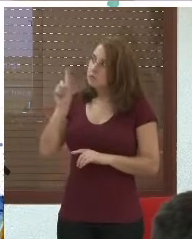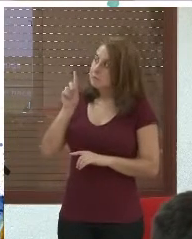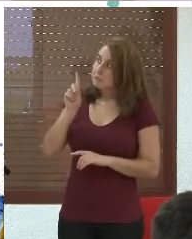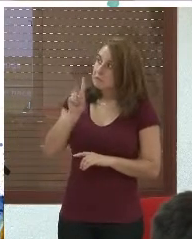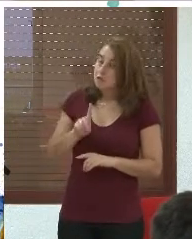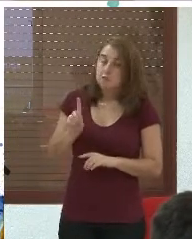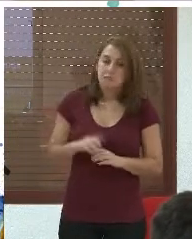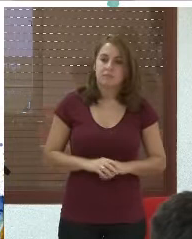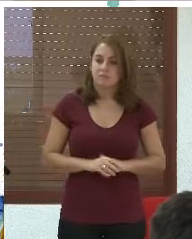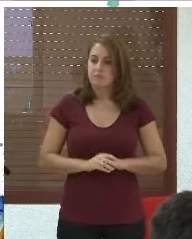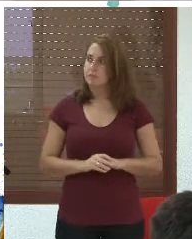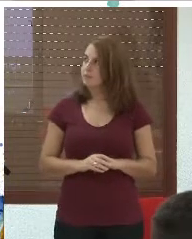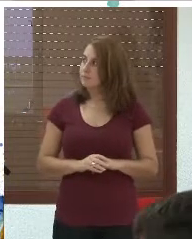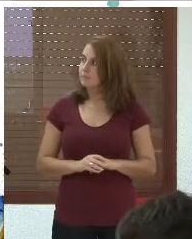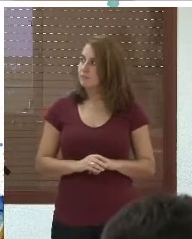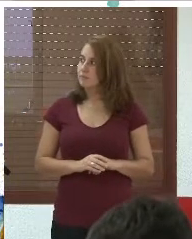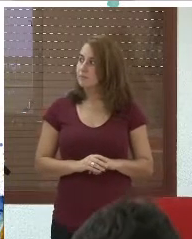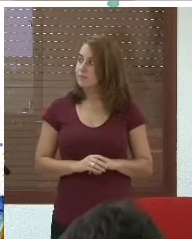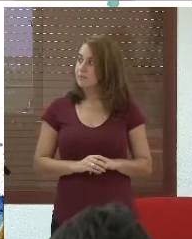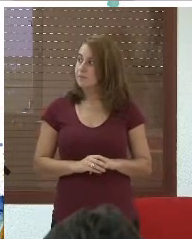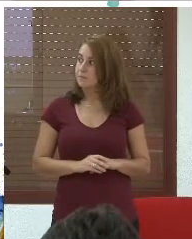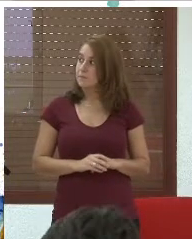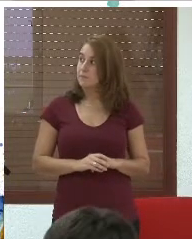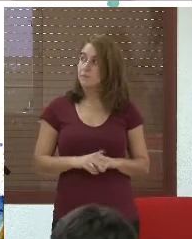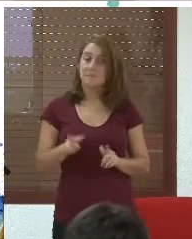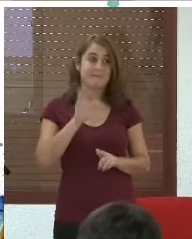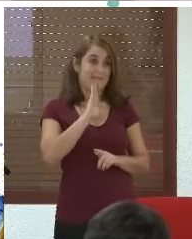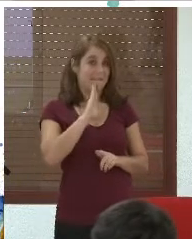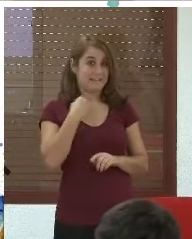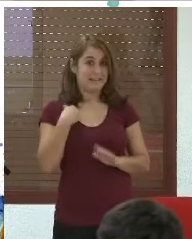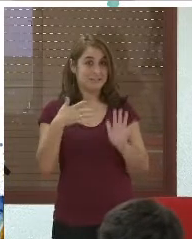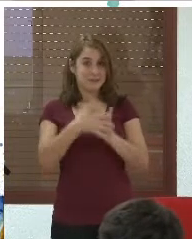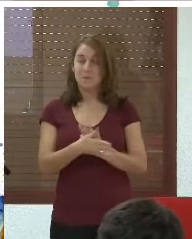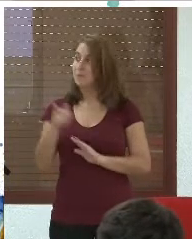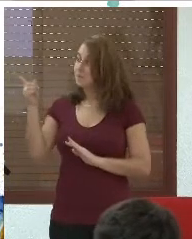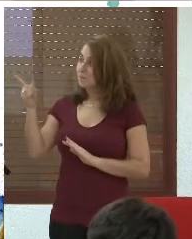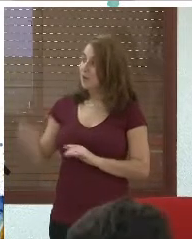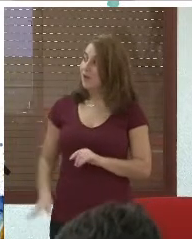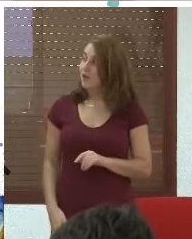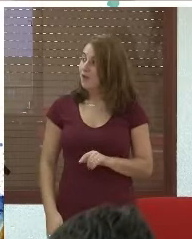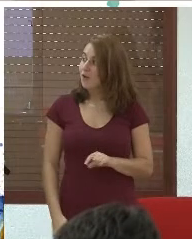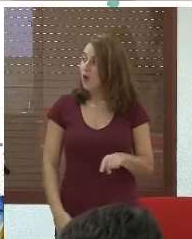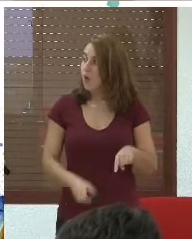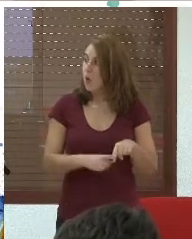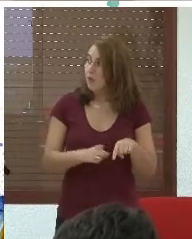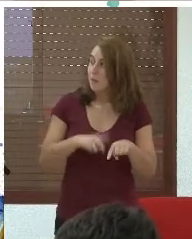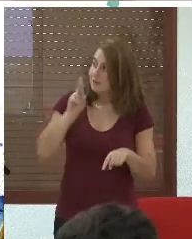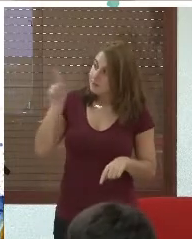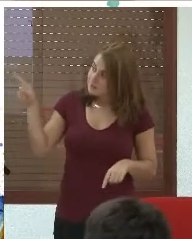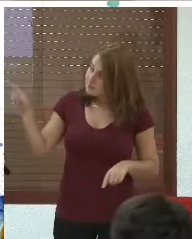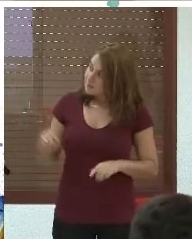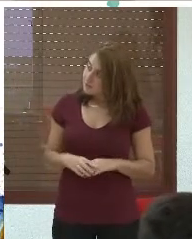And I have a couple of videos. I don't know if you will be able to see them or not. This is what I was explaining.